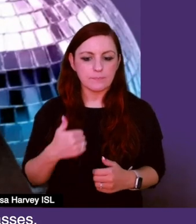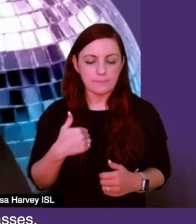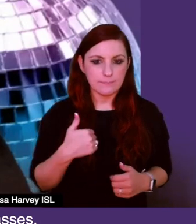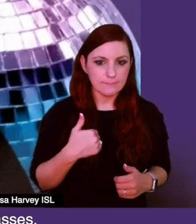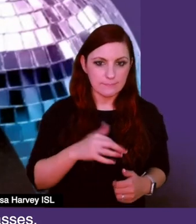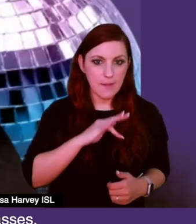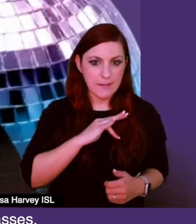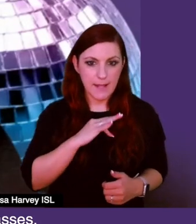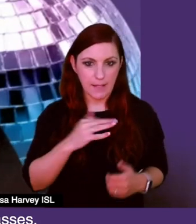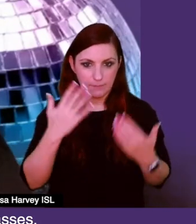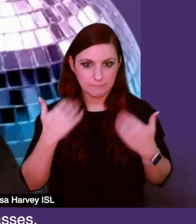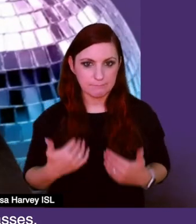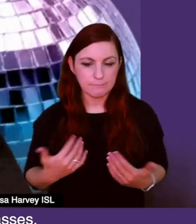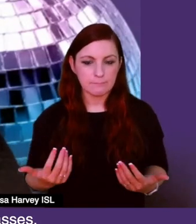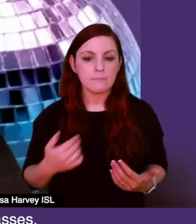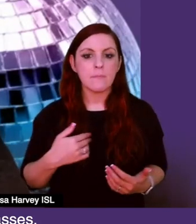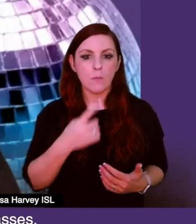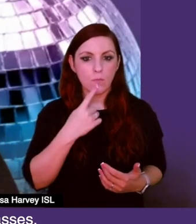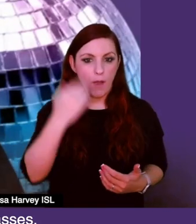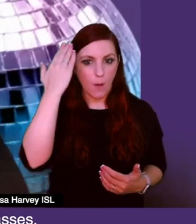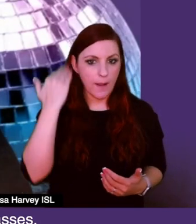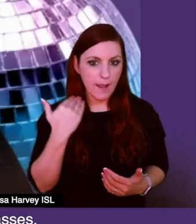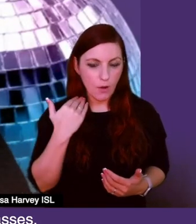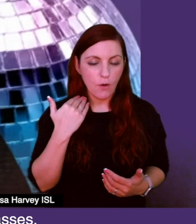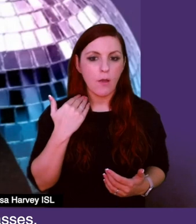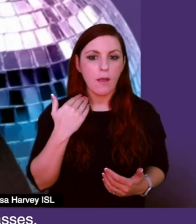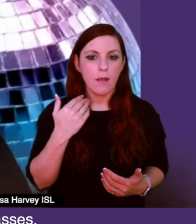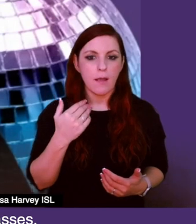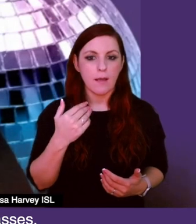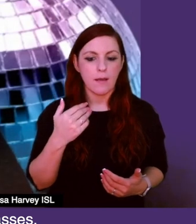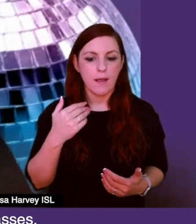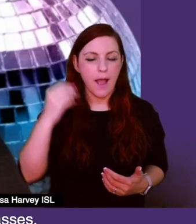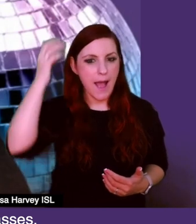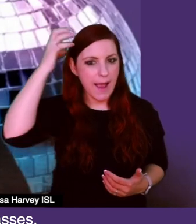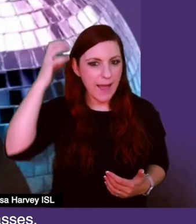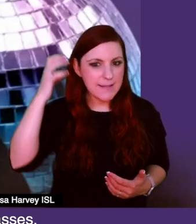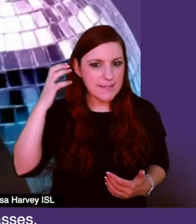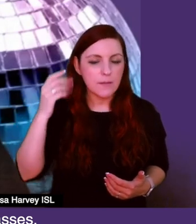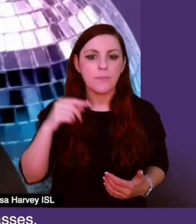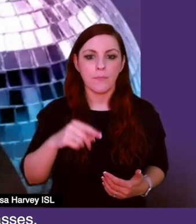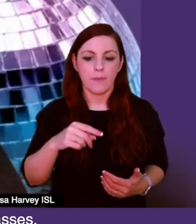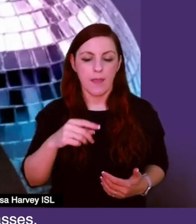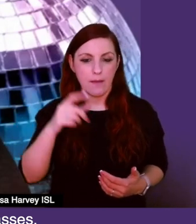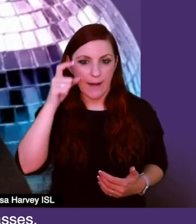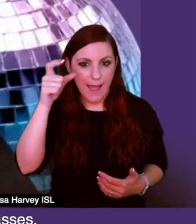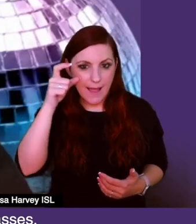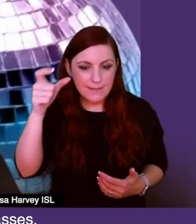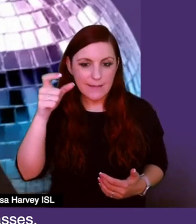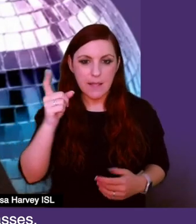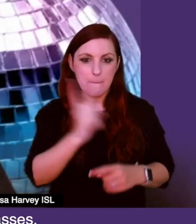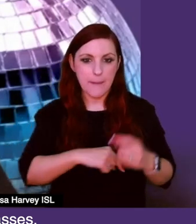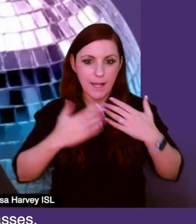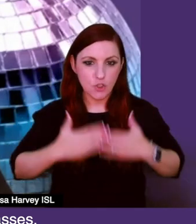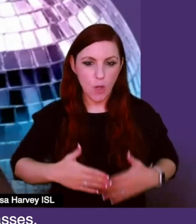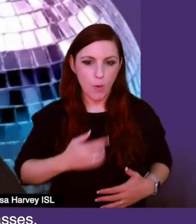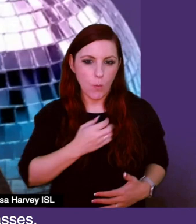I have brown hair with blonde highlights. I'm glasses. the black jumper